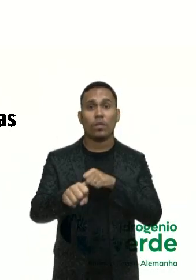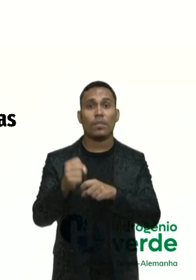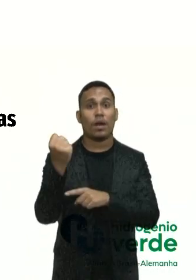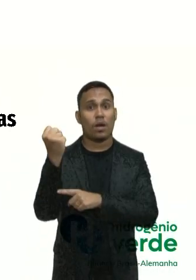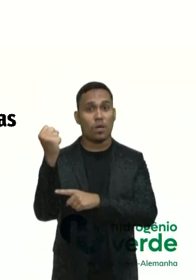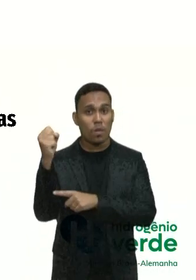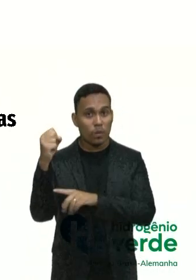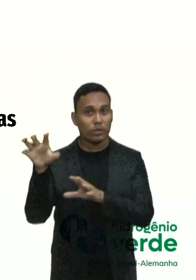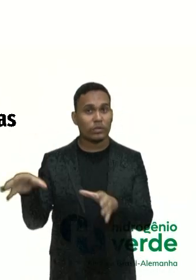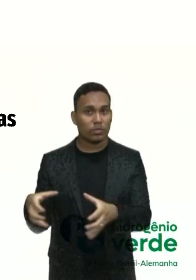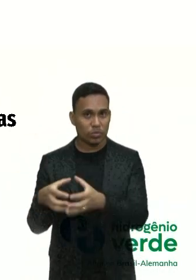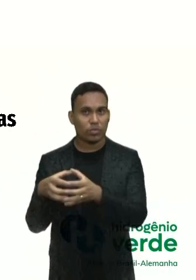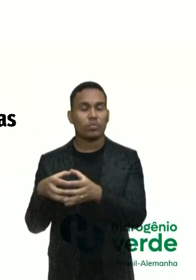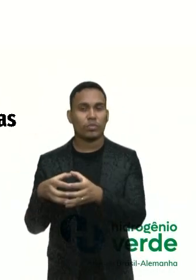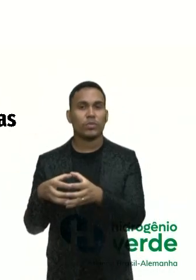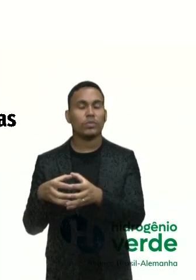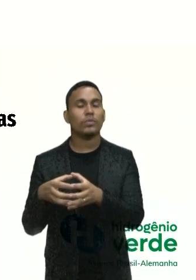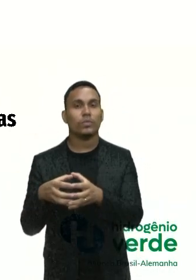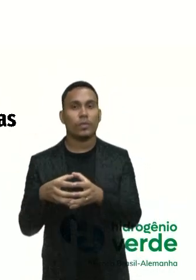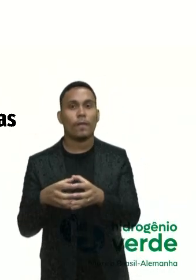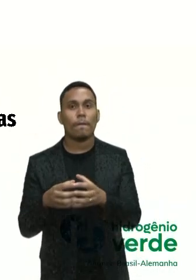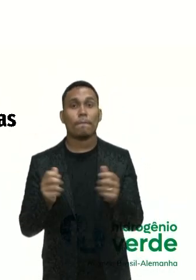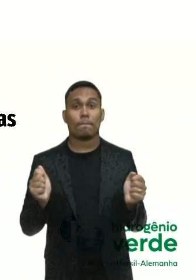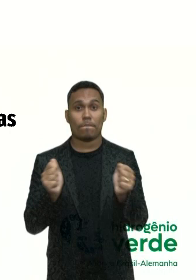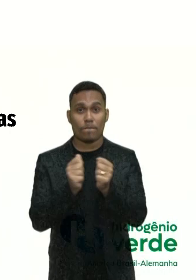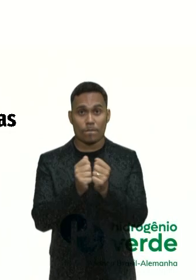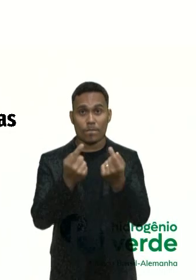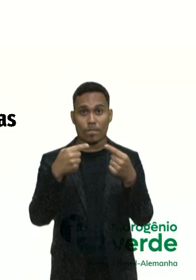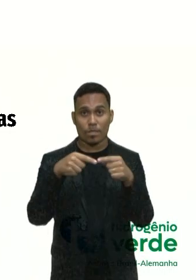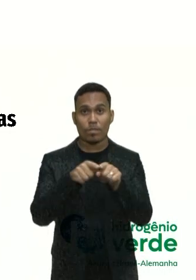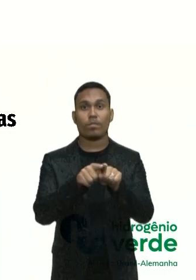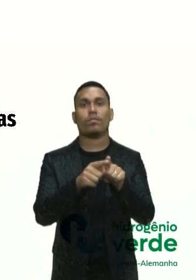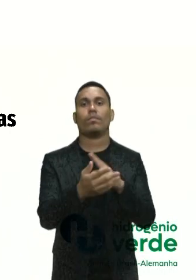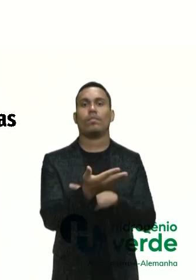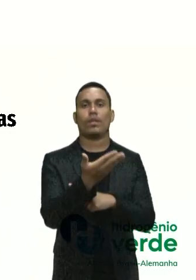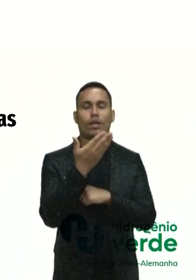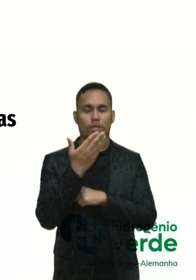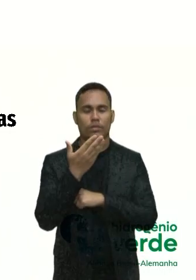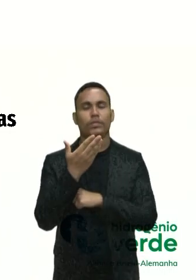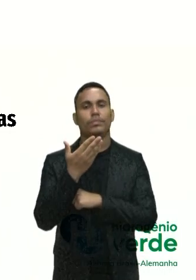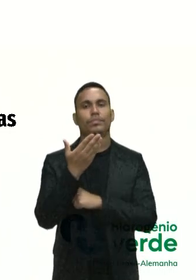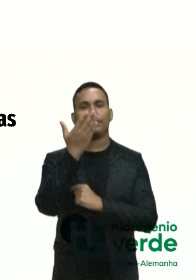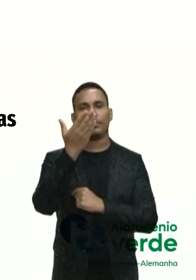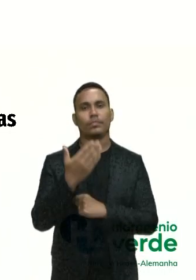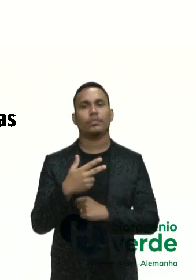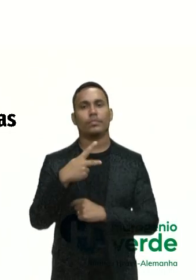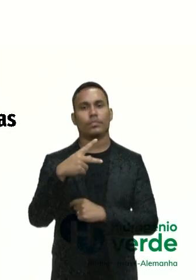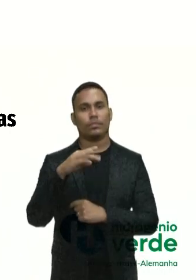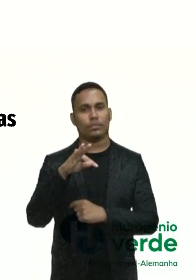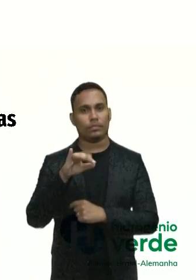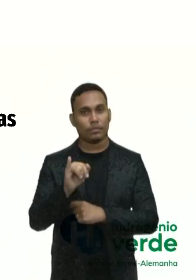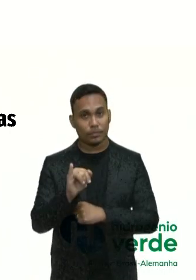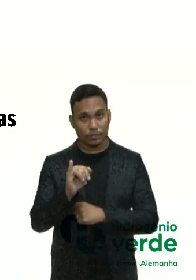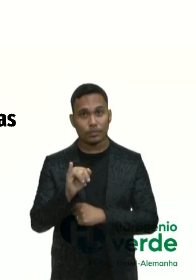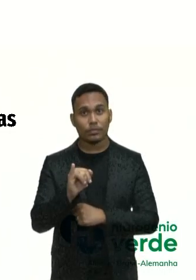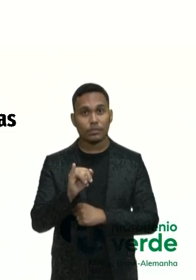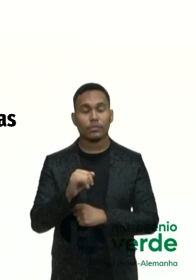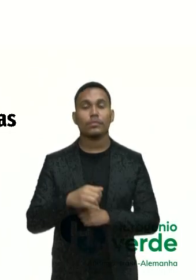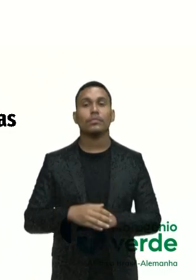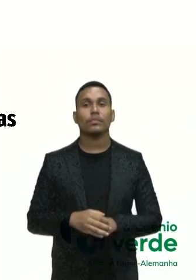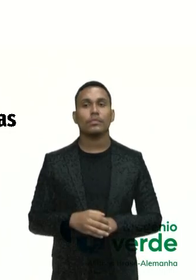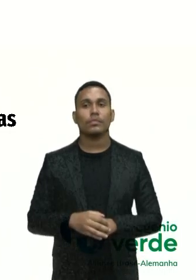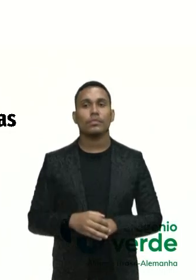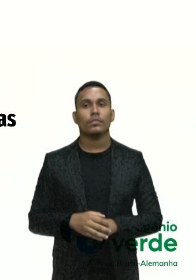we have 8 groups. Junto com o nosso parceiro que está nos ajudando bastante, o PTI, o